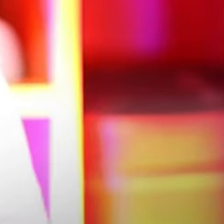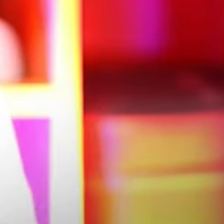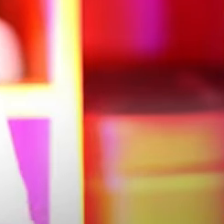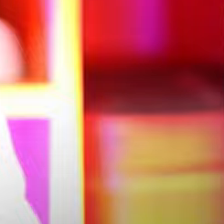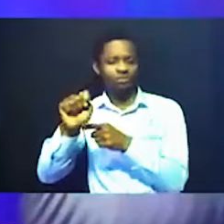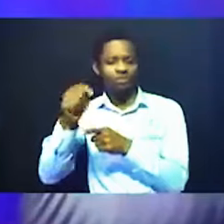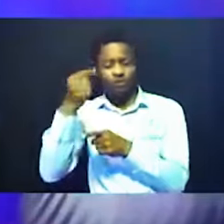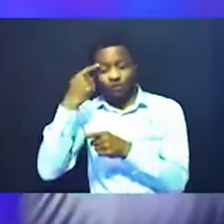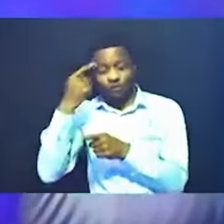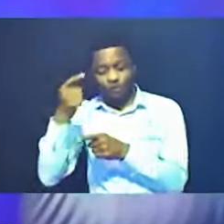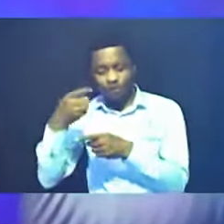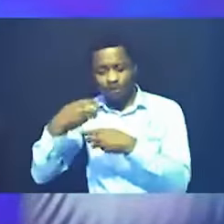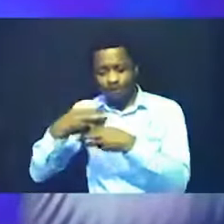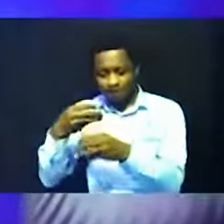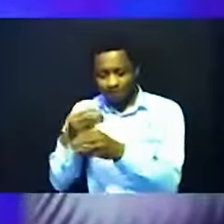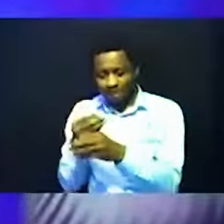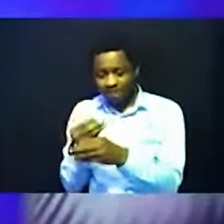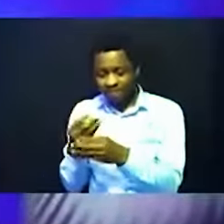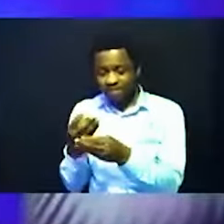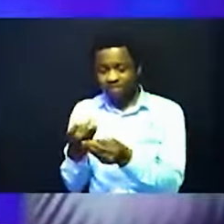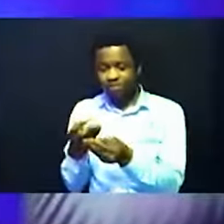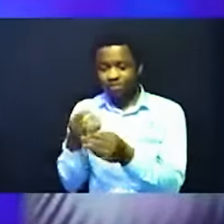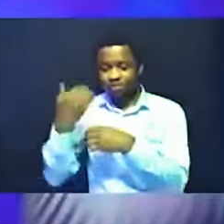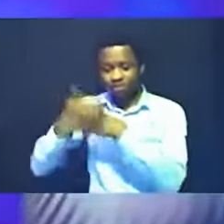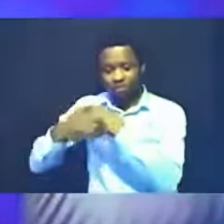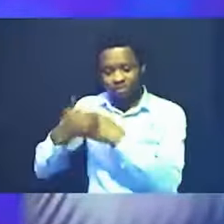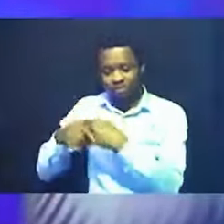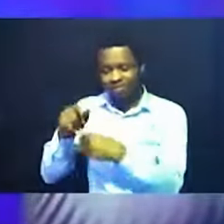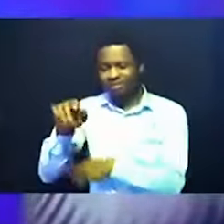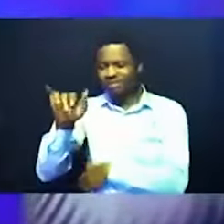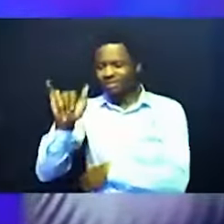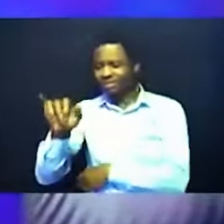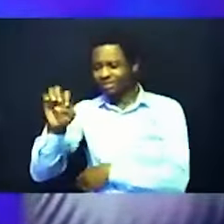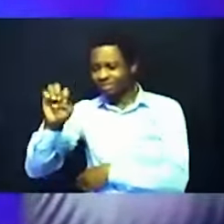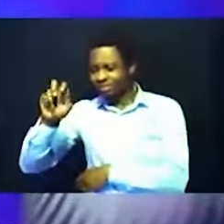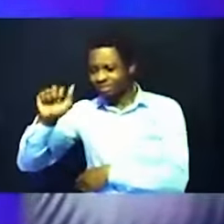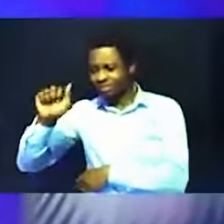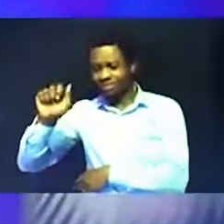videos thank you produces an altering and transforming